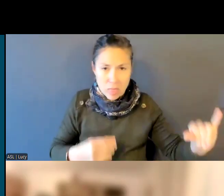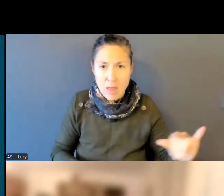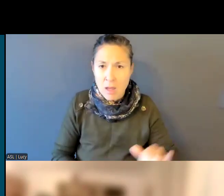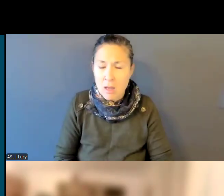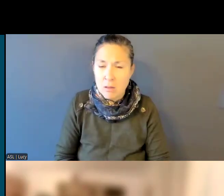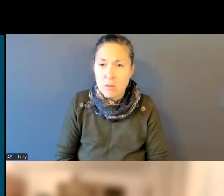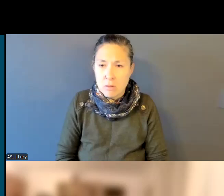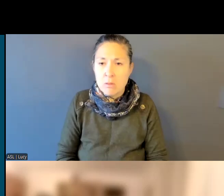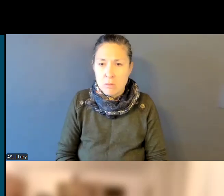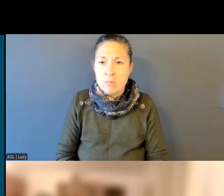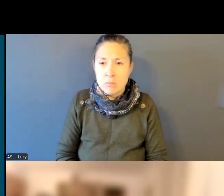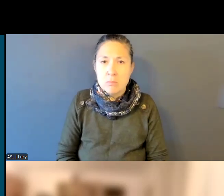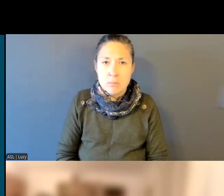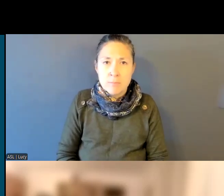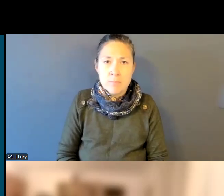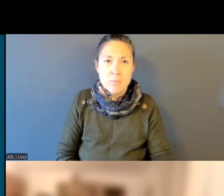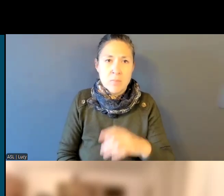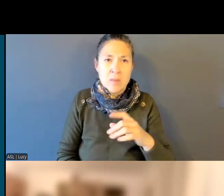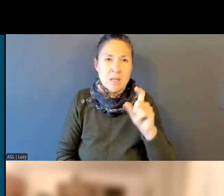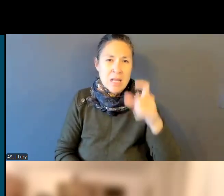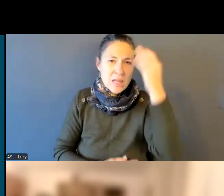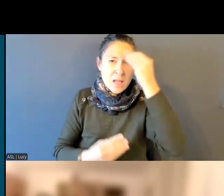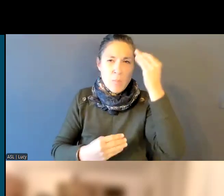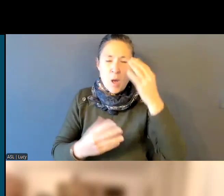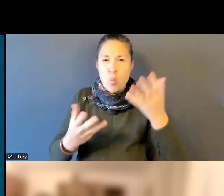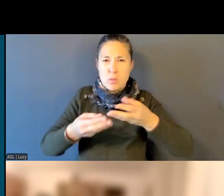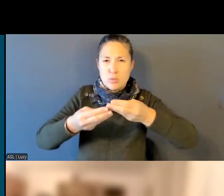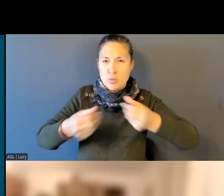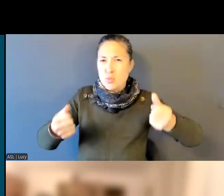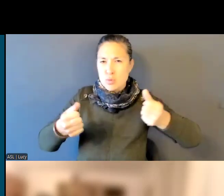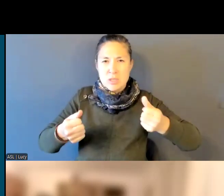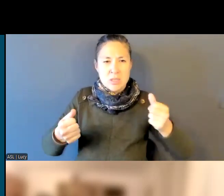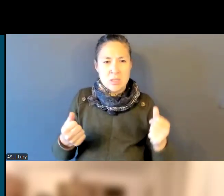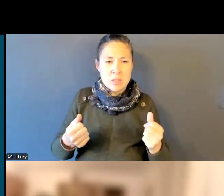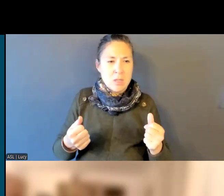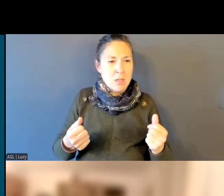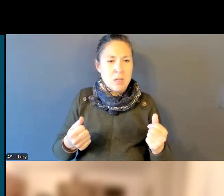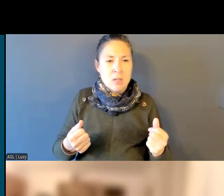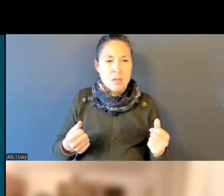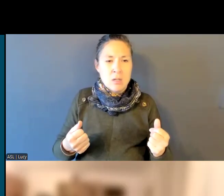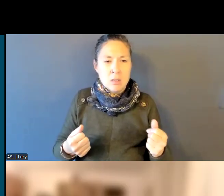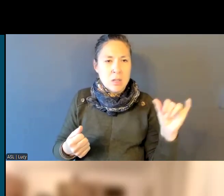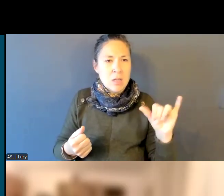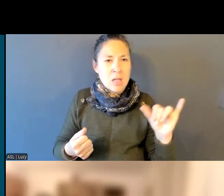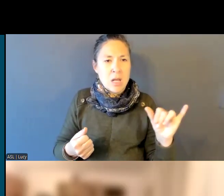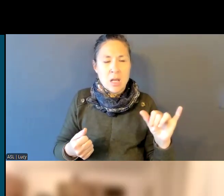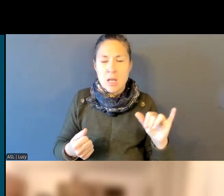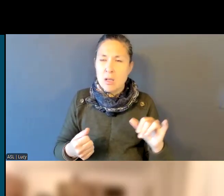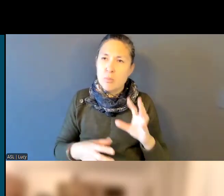in, and there's some thinking around what the solutions sets are, including what kind of